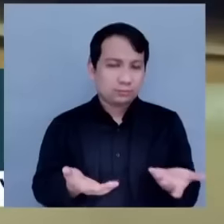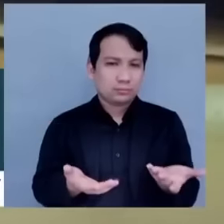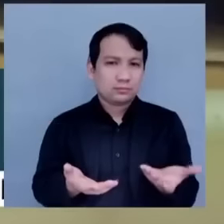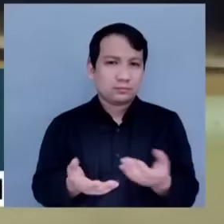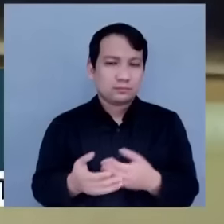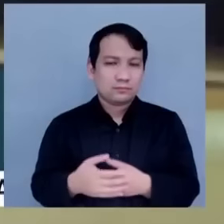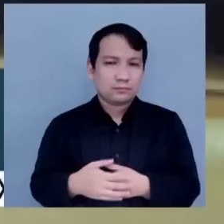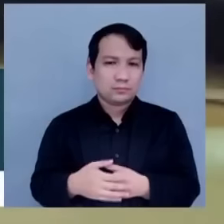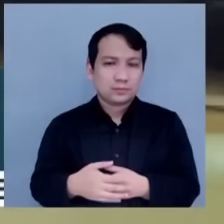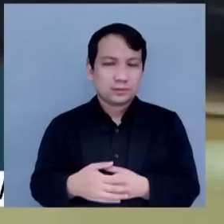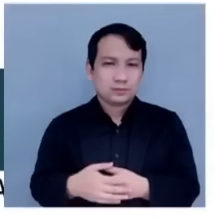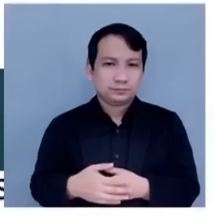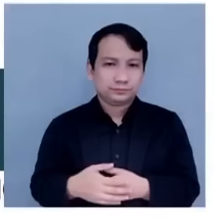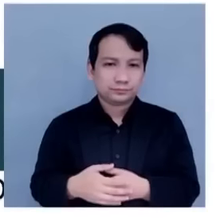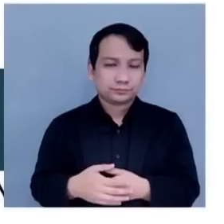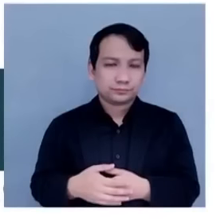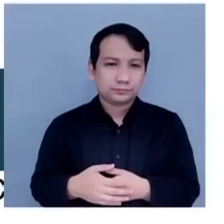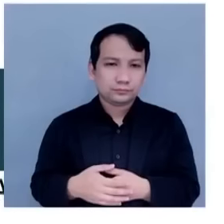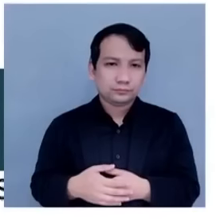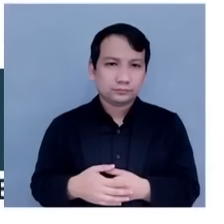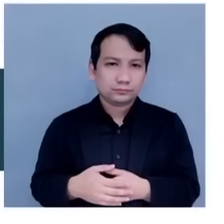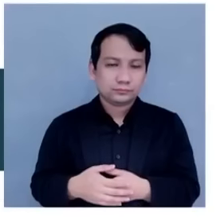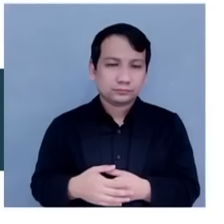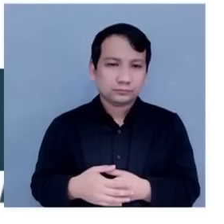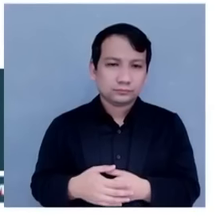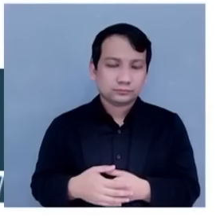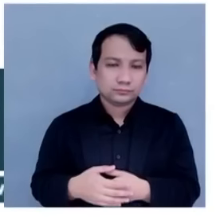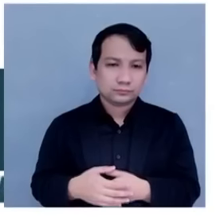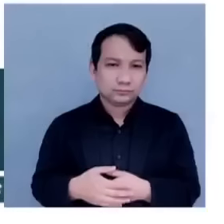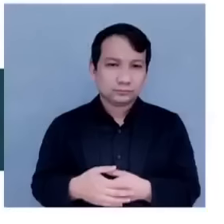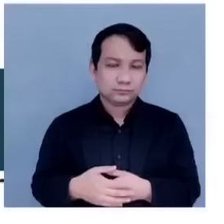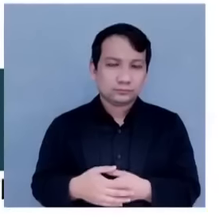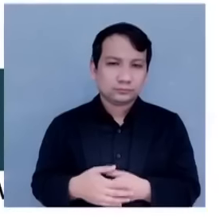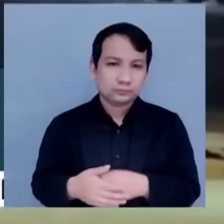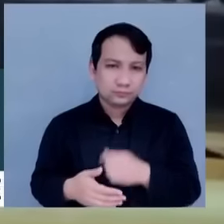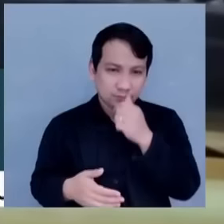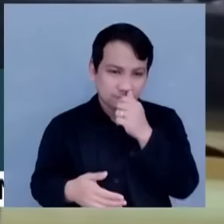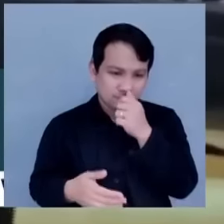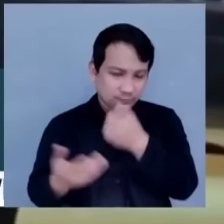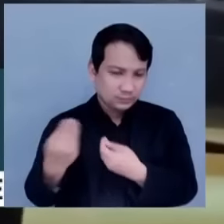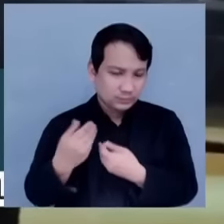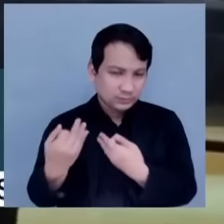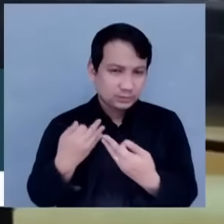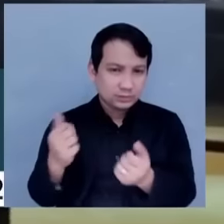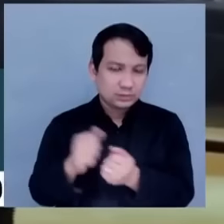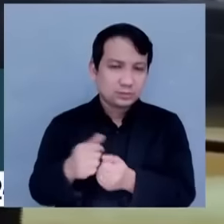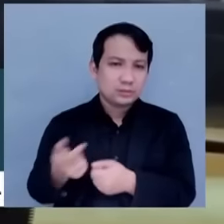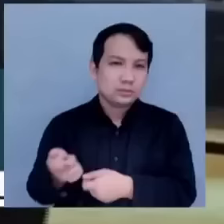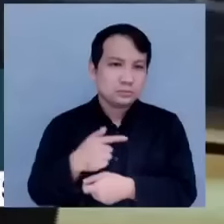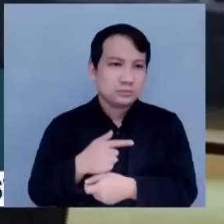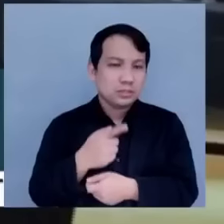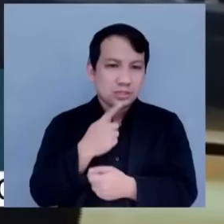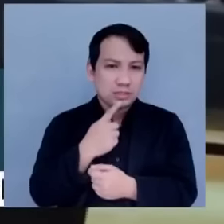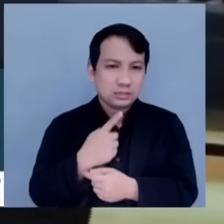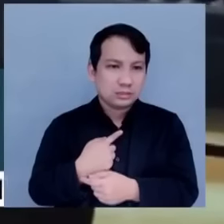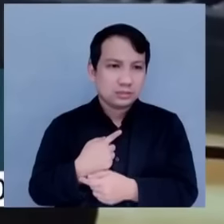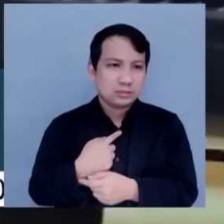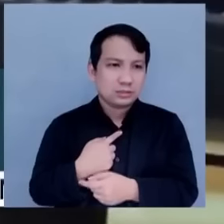yourself? Nasa okay. Indonesia pa ho ba si Wesley? That, he did not confirm with me. Oh. Hindi nyo rin ho